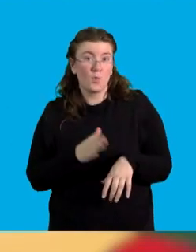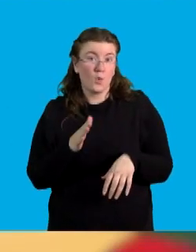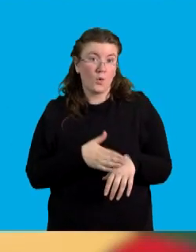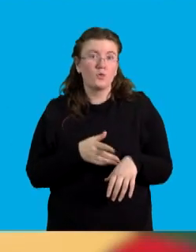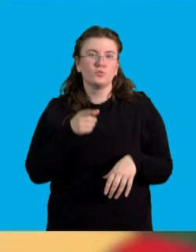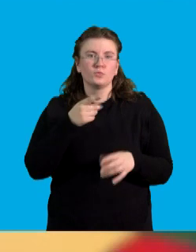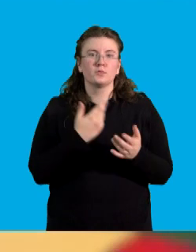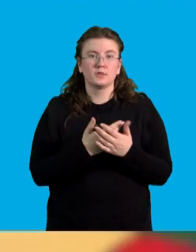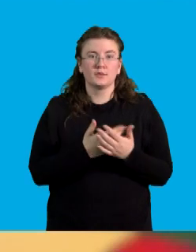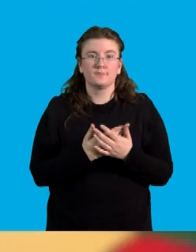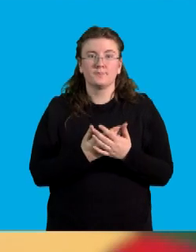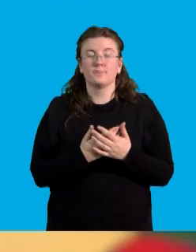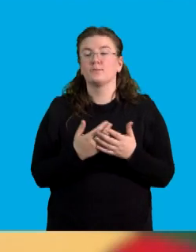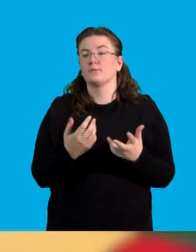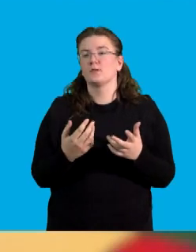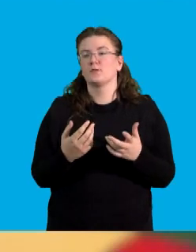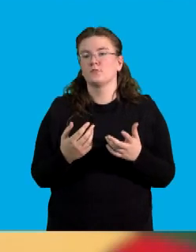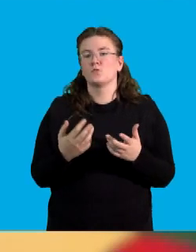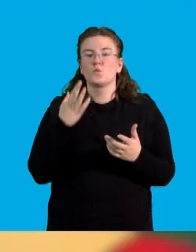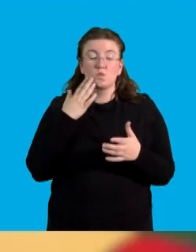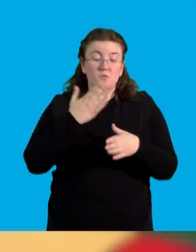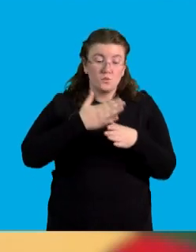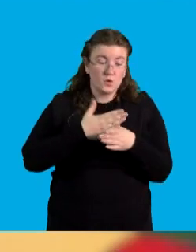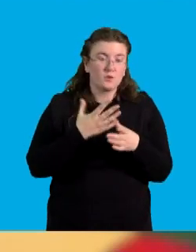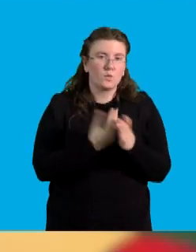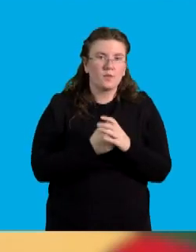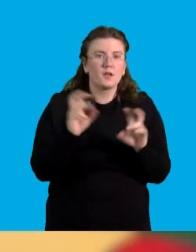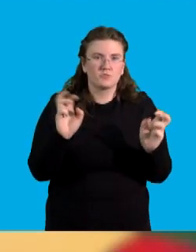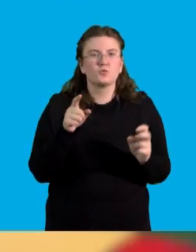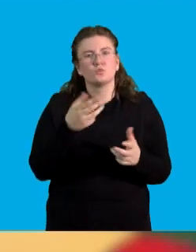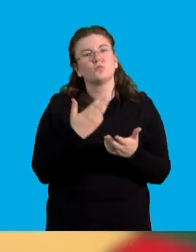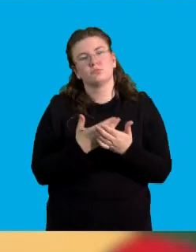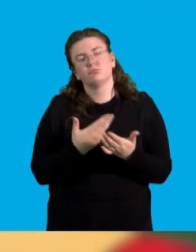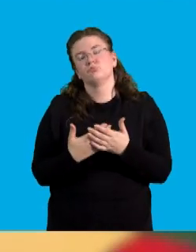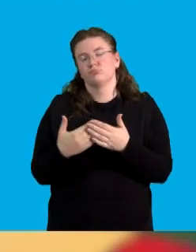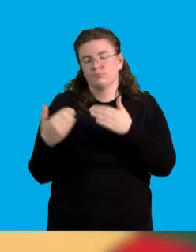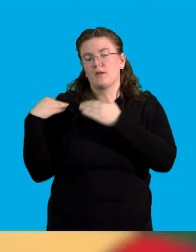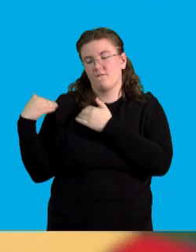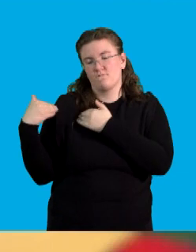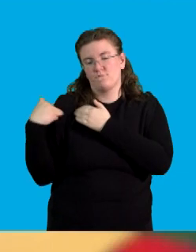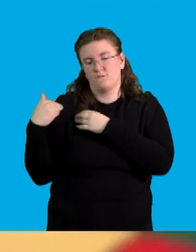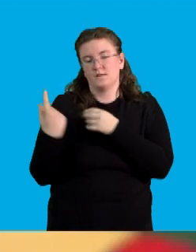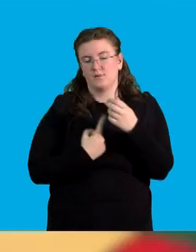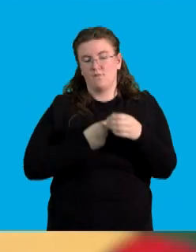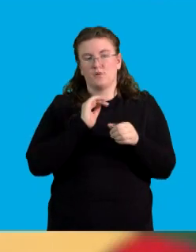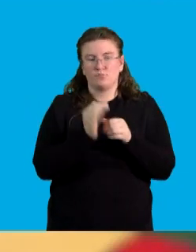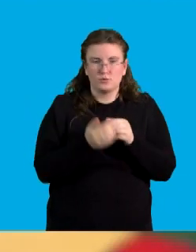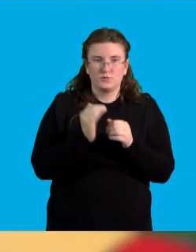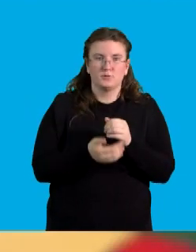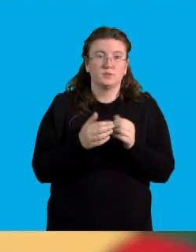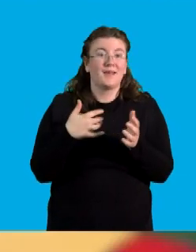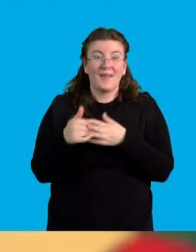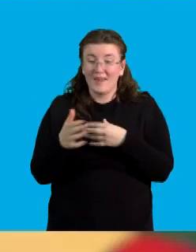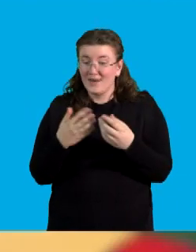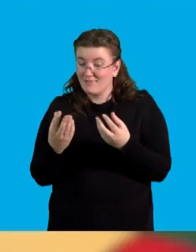electricity and you can conduct yourself safely whenever you are around any live wires or any electrical appliances that are